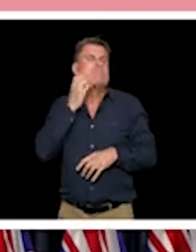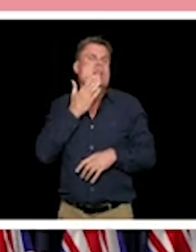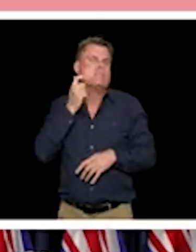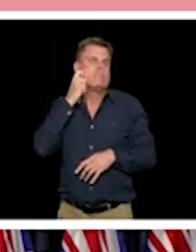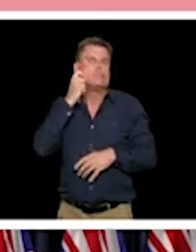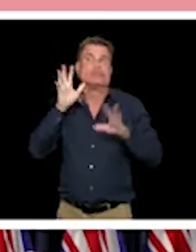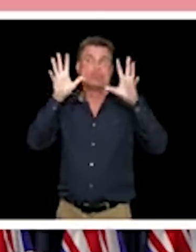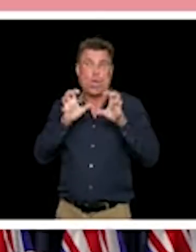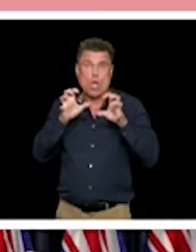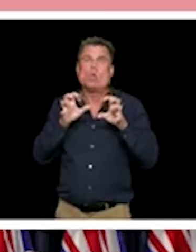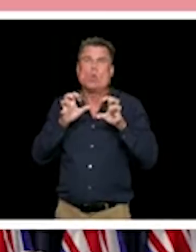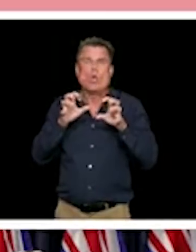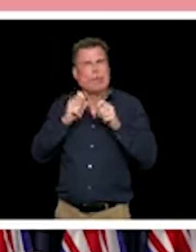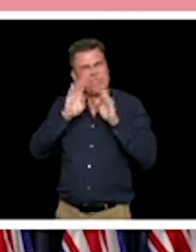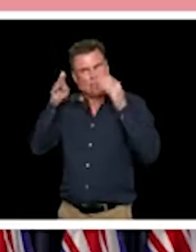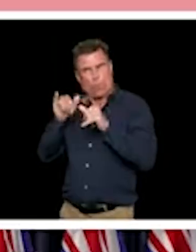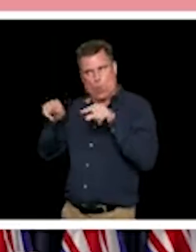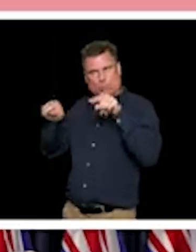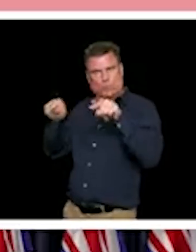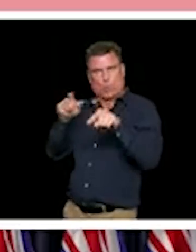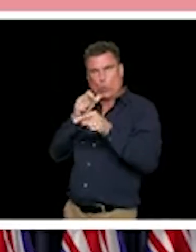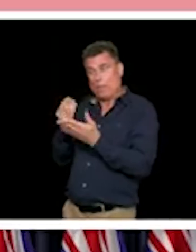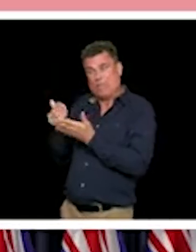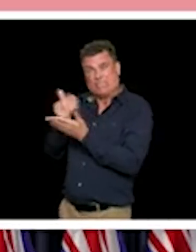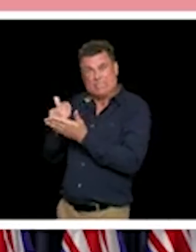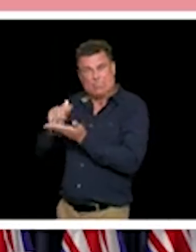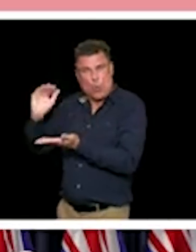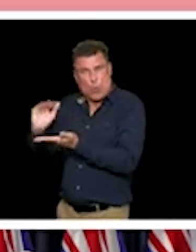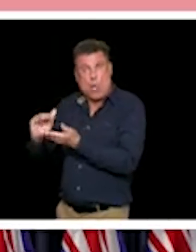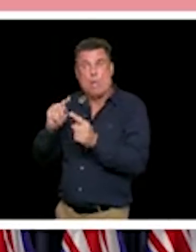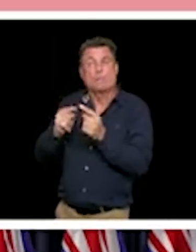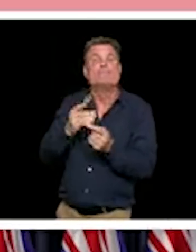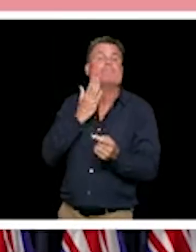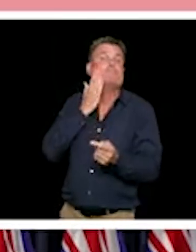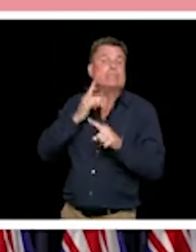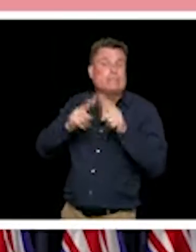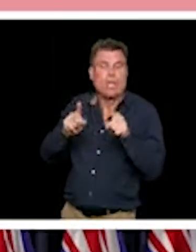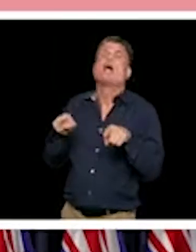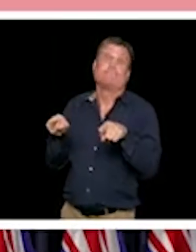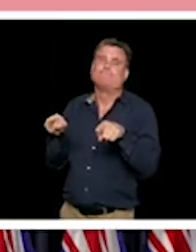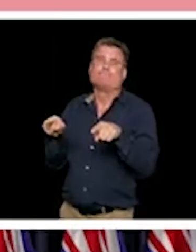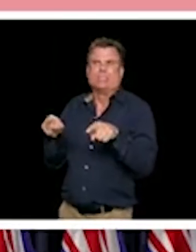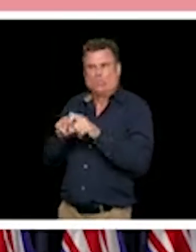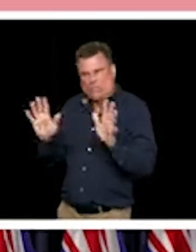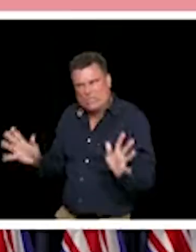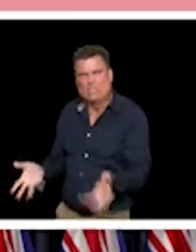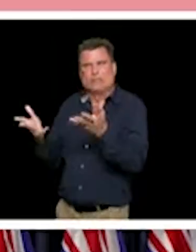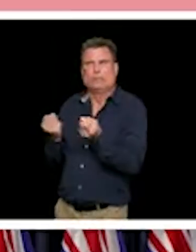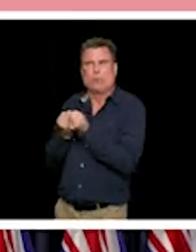support communities across BC to move on, to recover from that, and to build back stronger and more